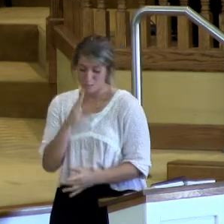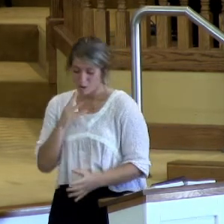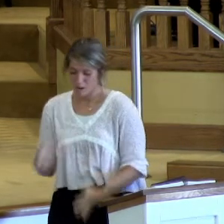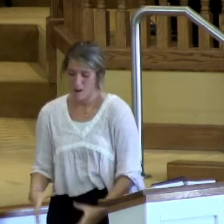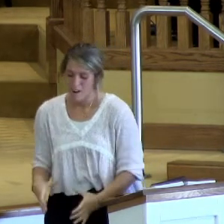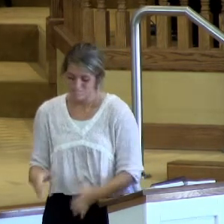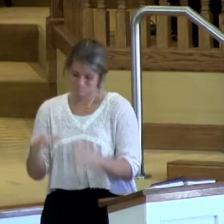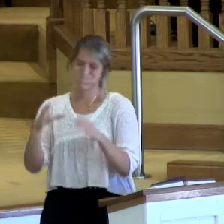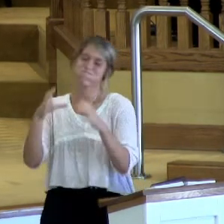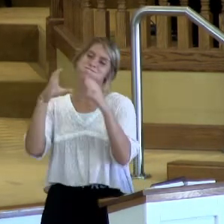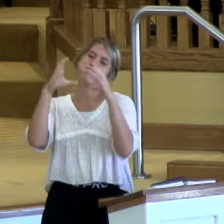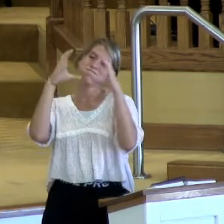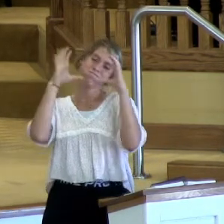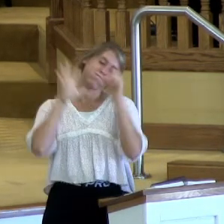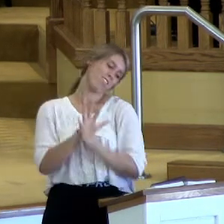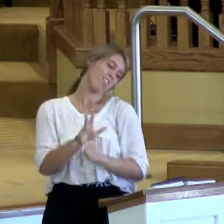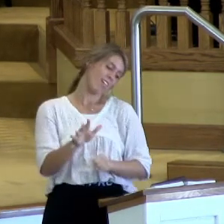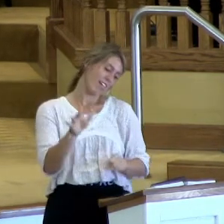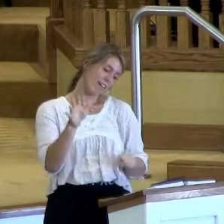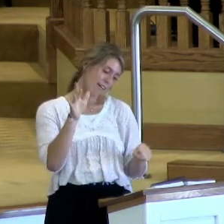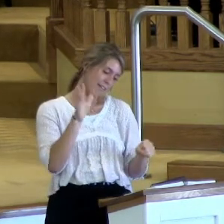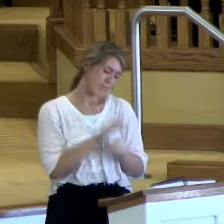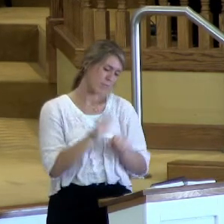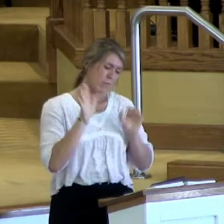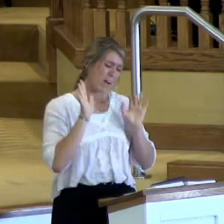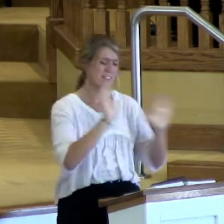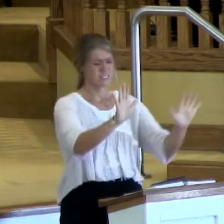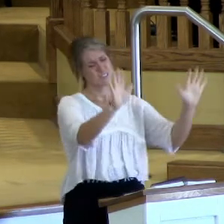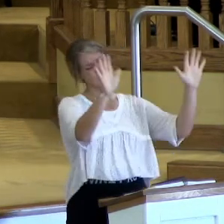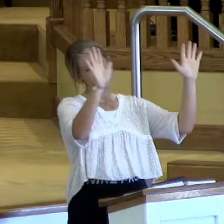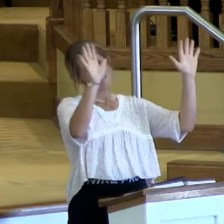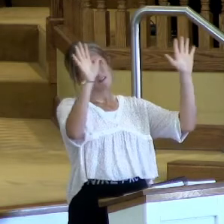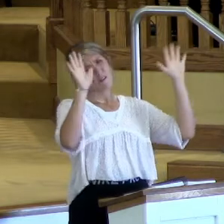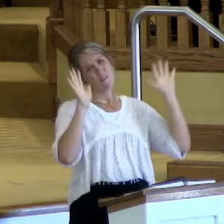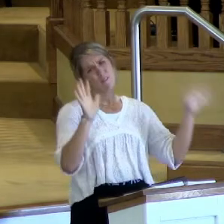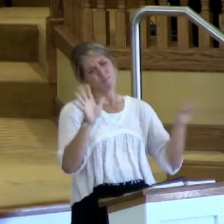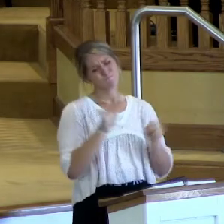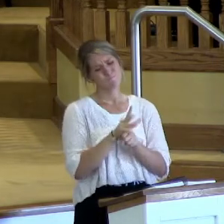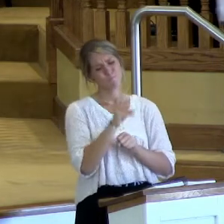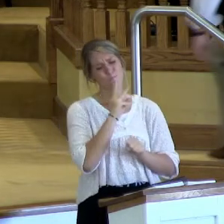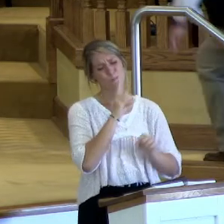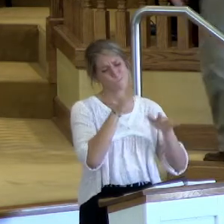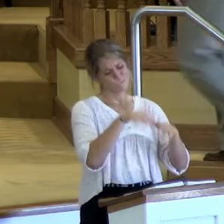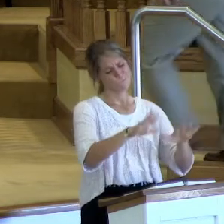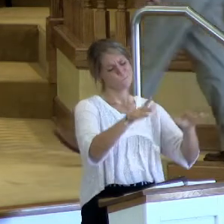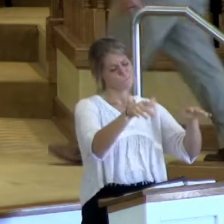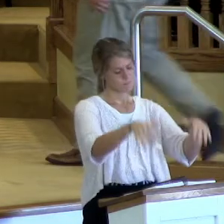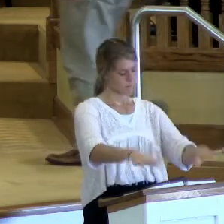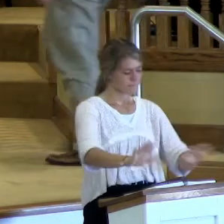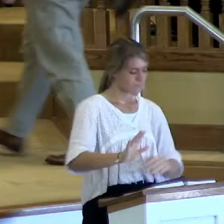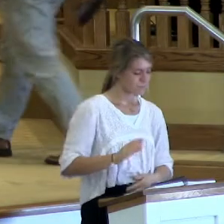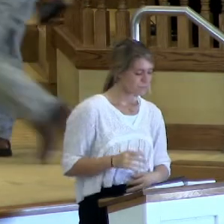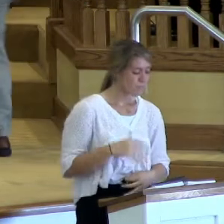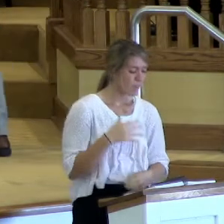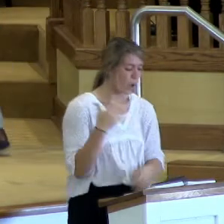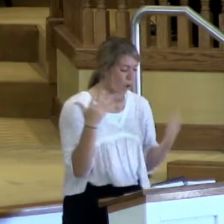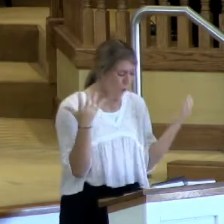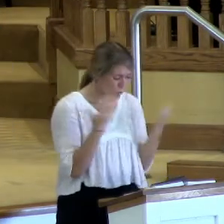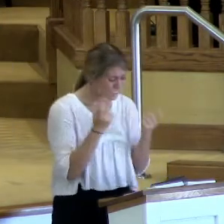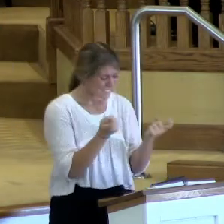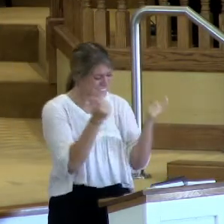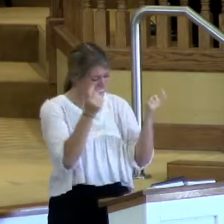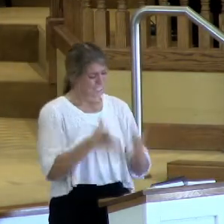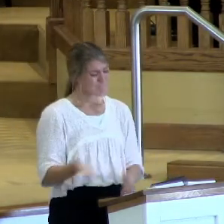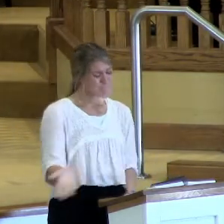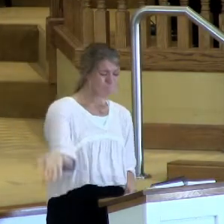the springs of living water, oh wonderful and bountiful. Third verse. Oh sinner,